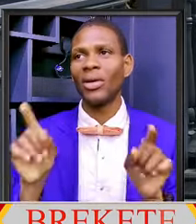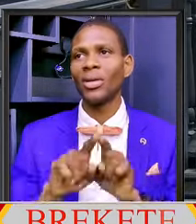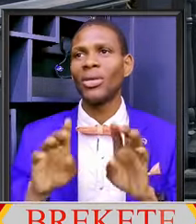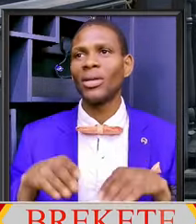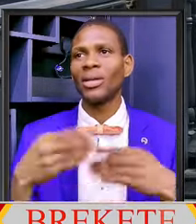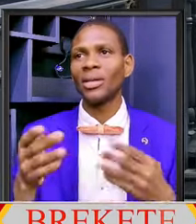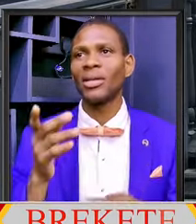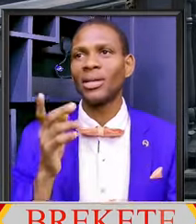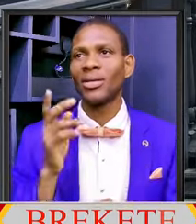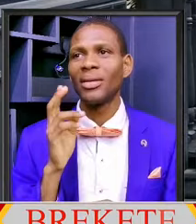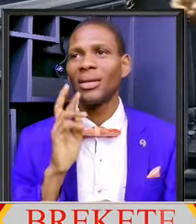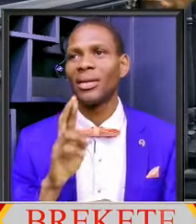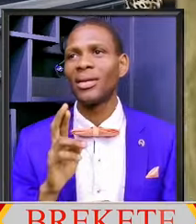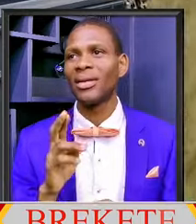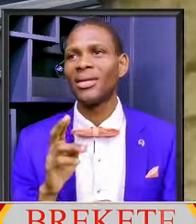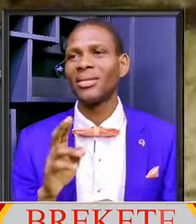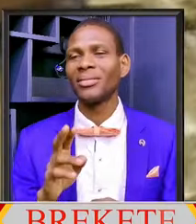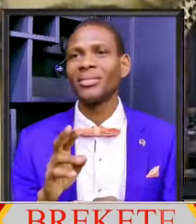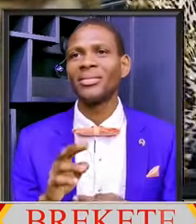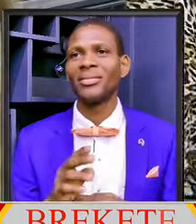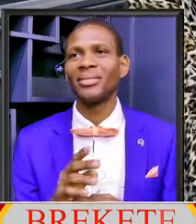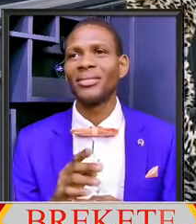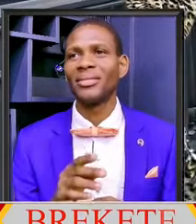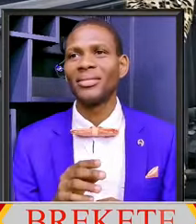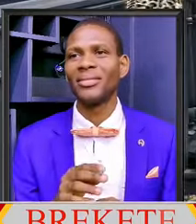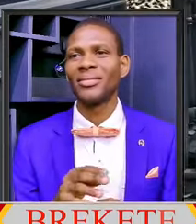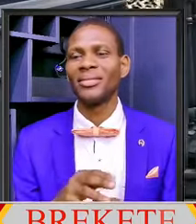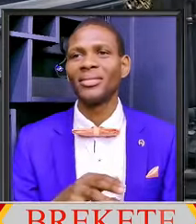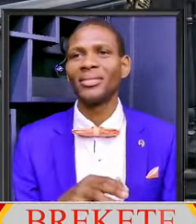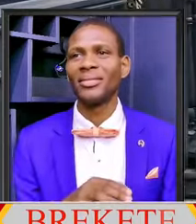gave this amount. All right. Thank you.